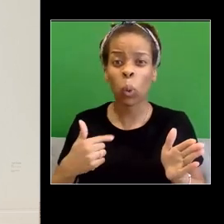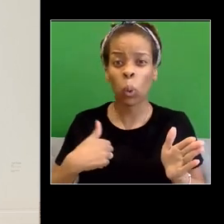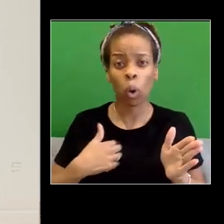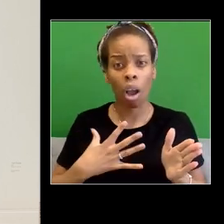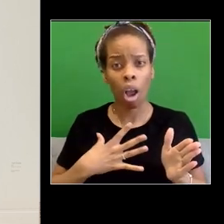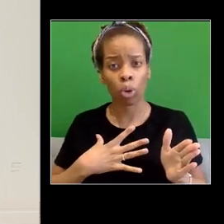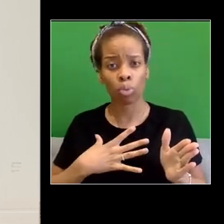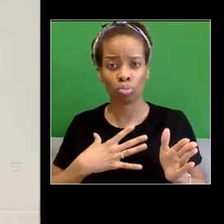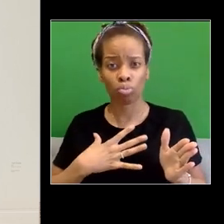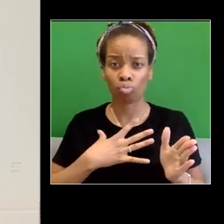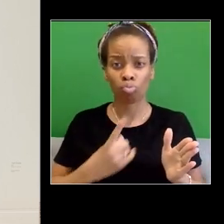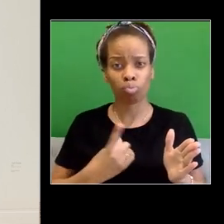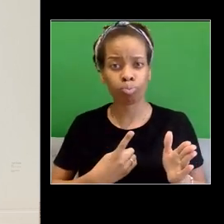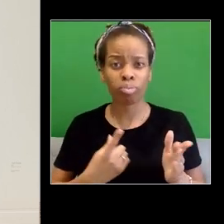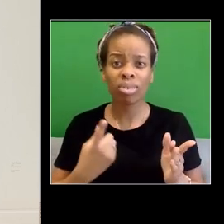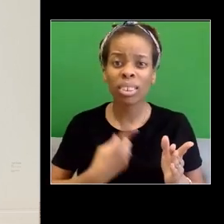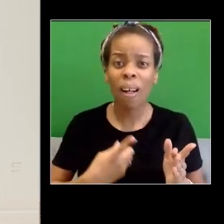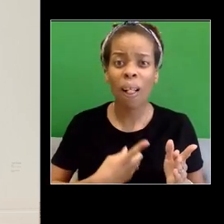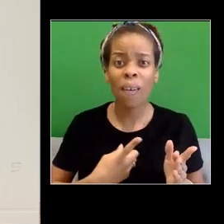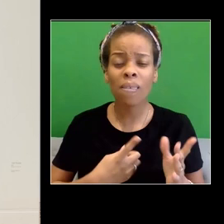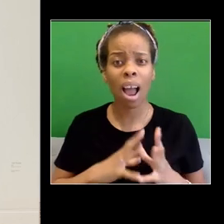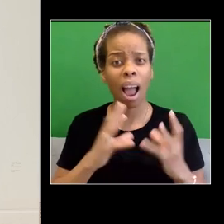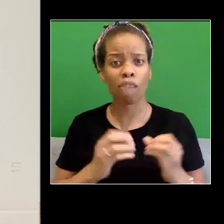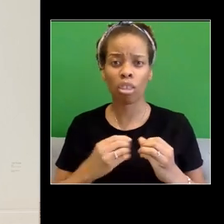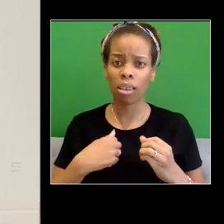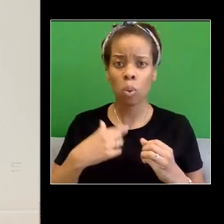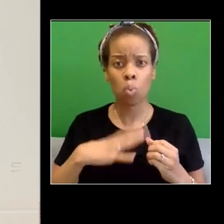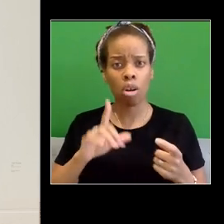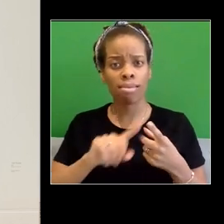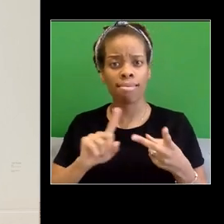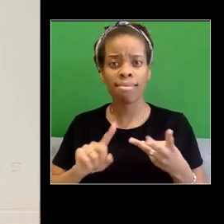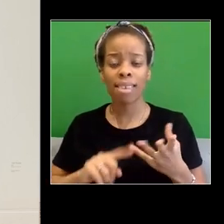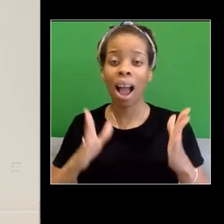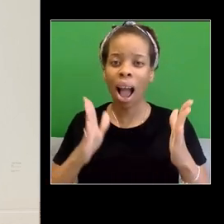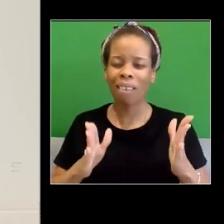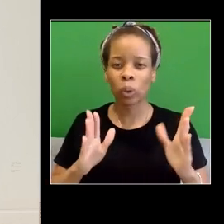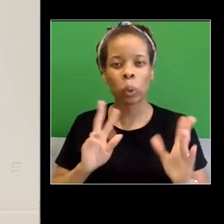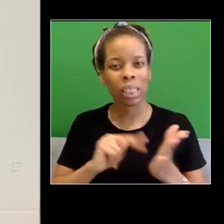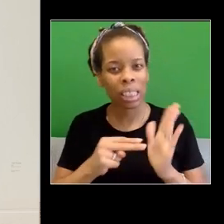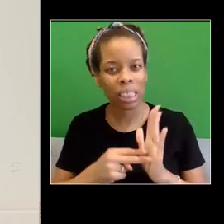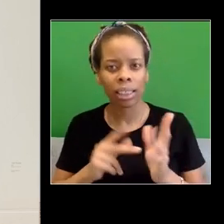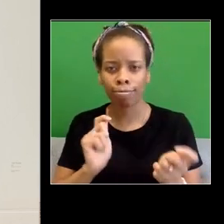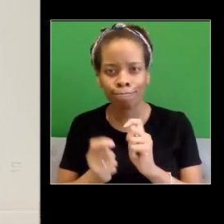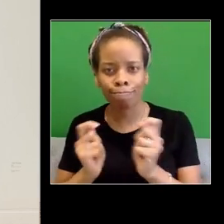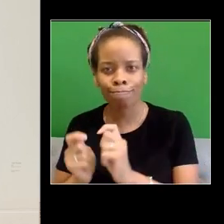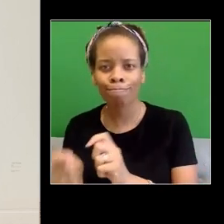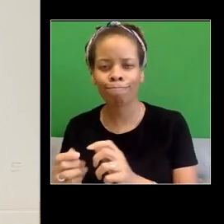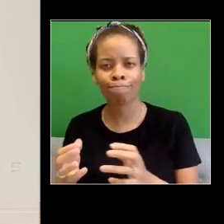you like the most or having everything. There was a lot of editing that had to happen. And I had to be